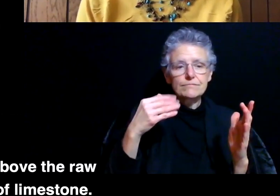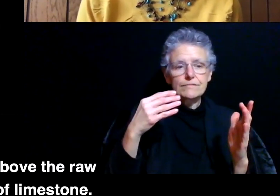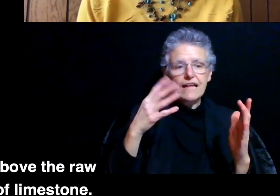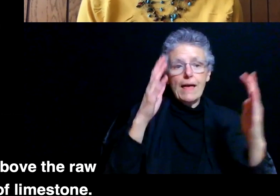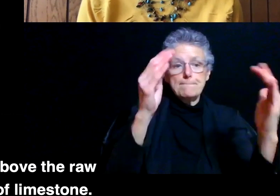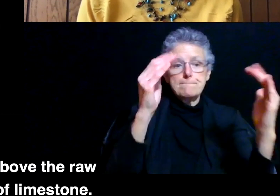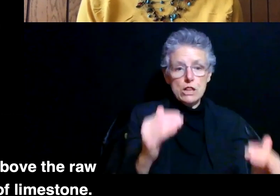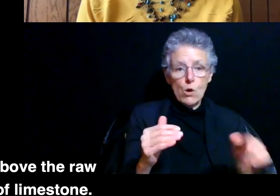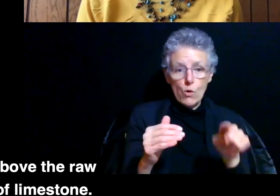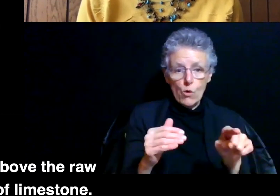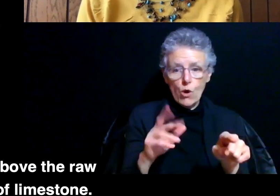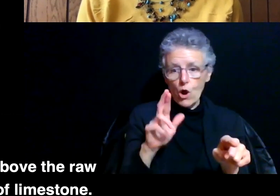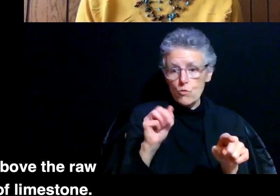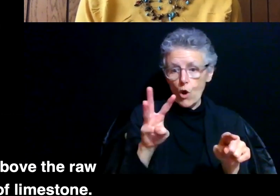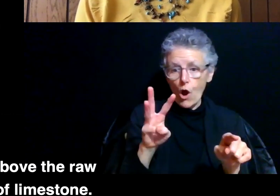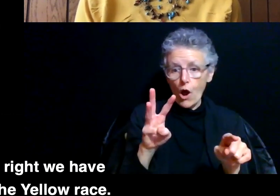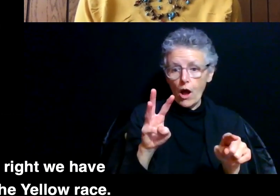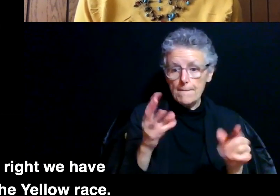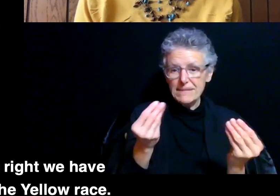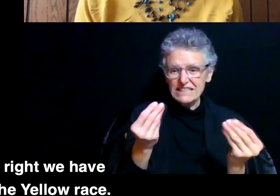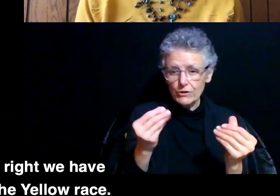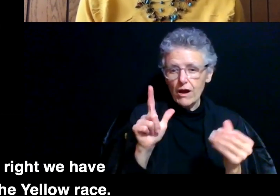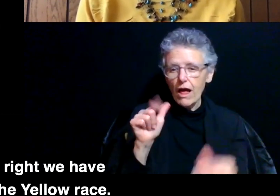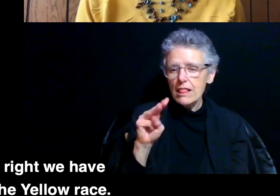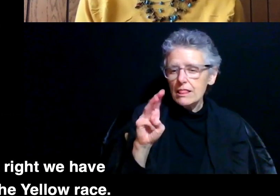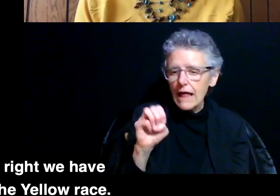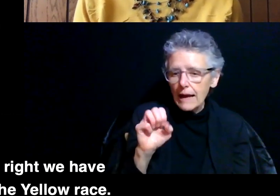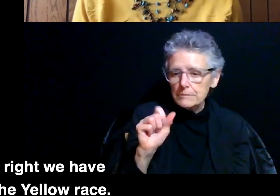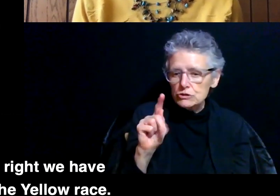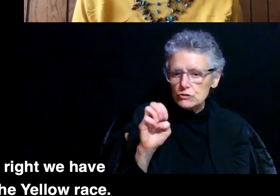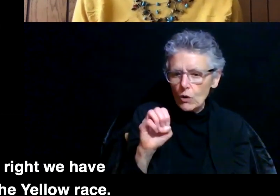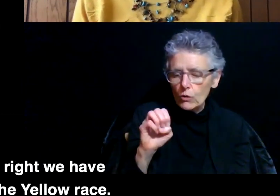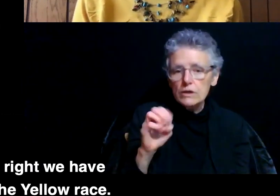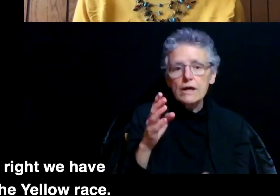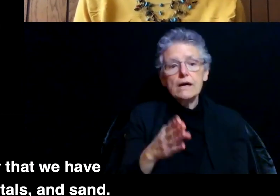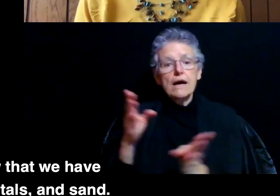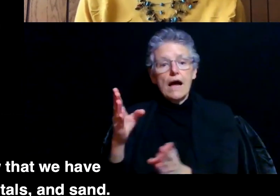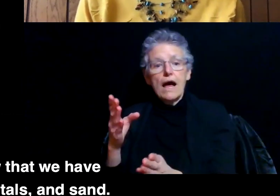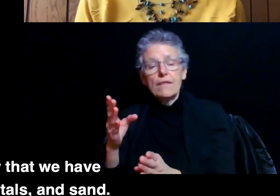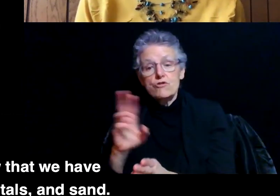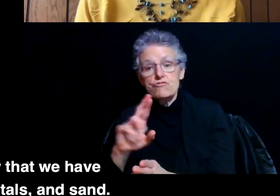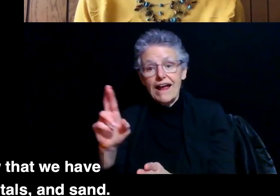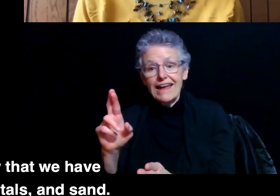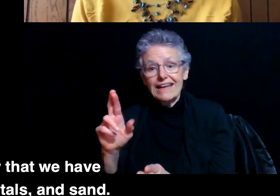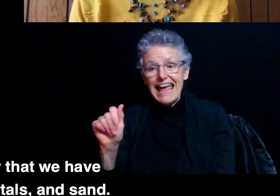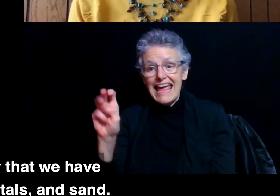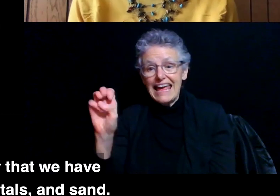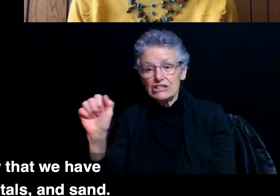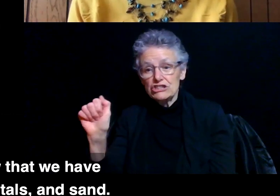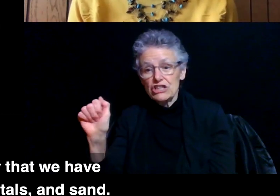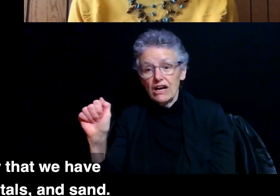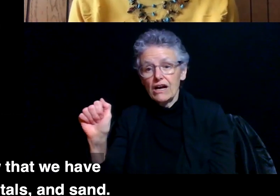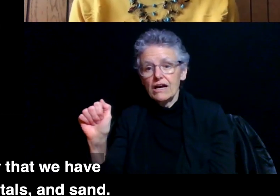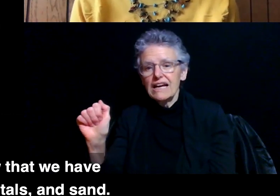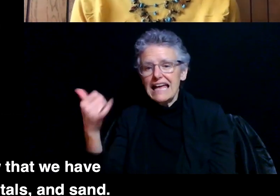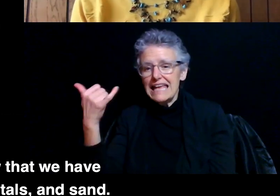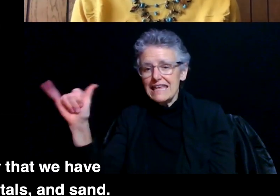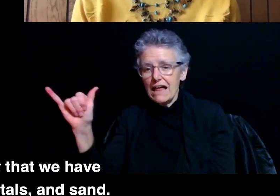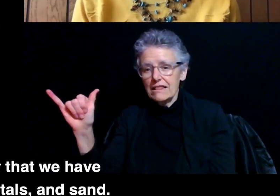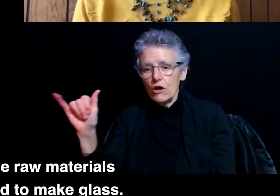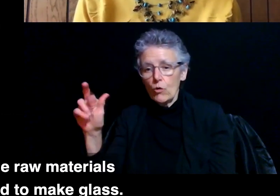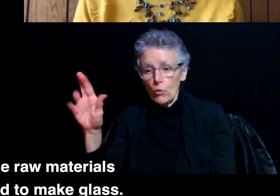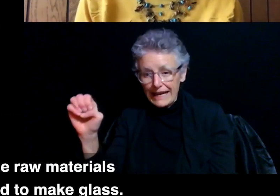raw material of limestone. And on the right, we have from Asia, the yellow race. And below that, we have quartz, crystals, and